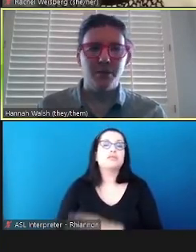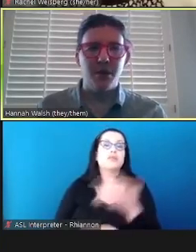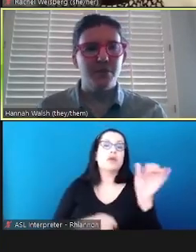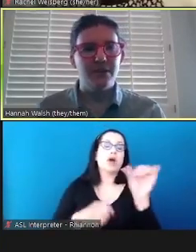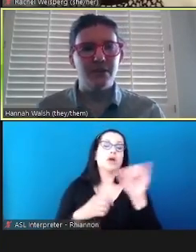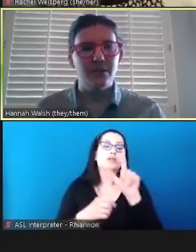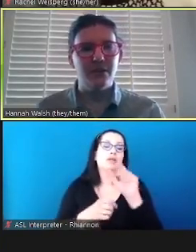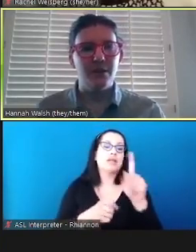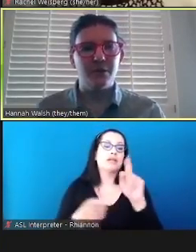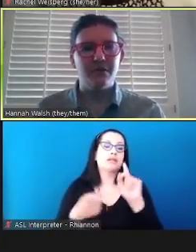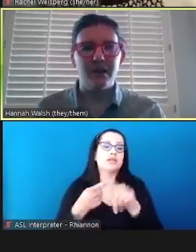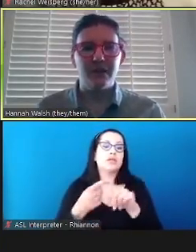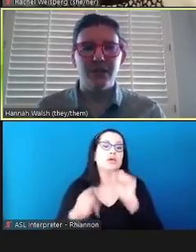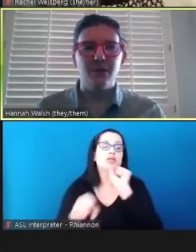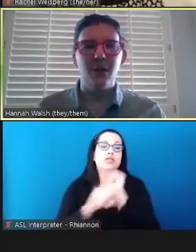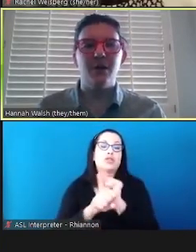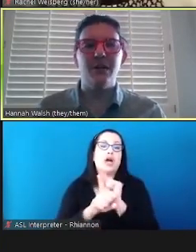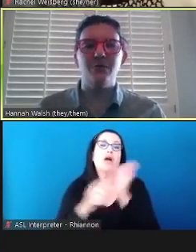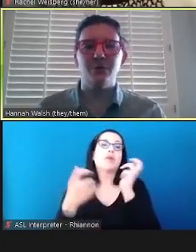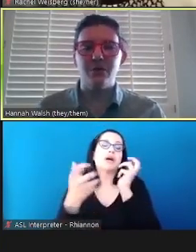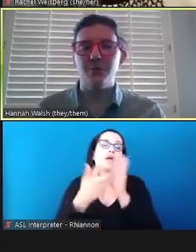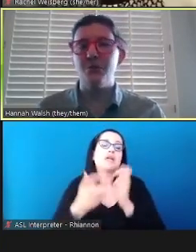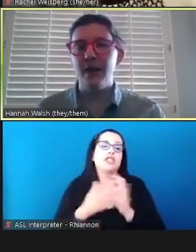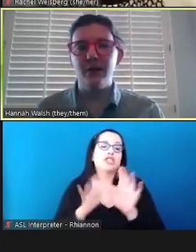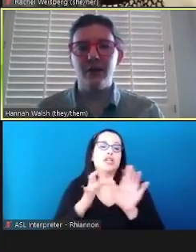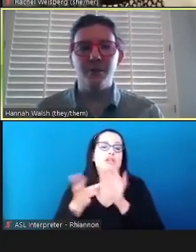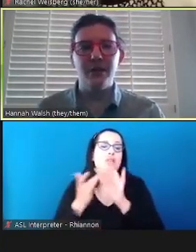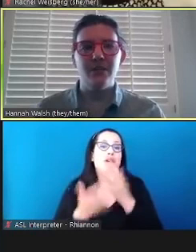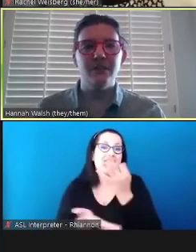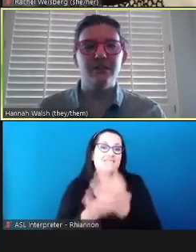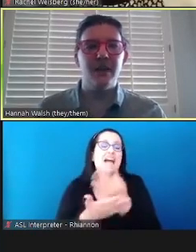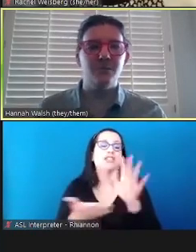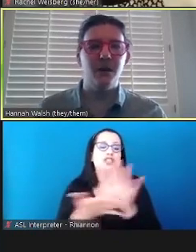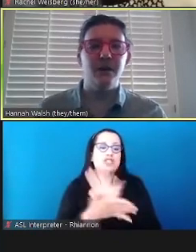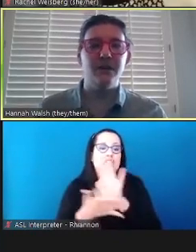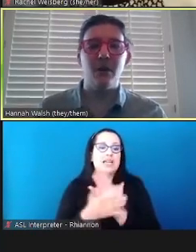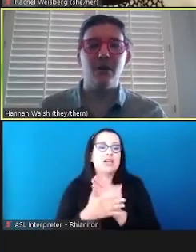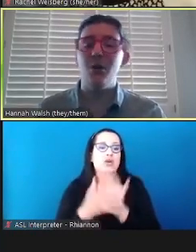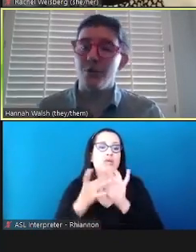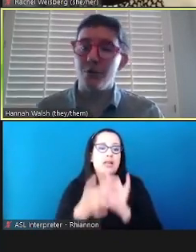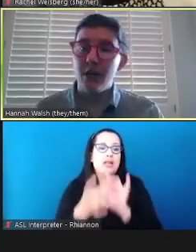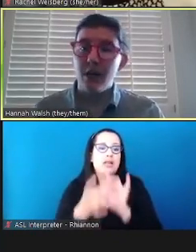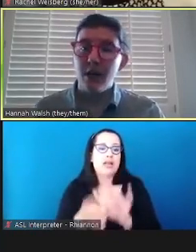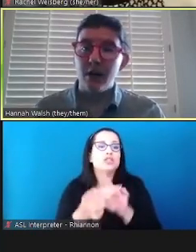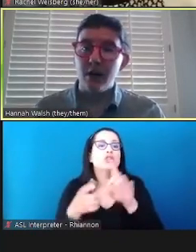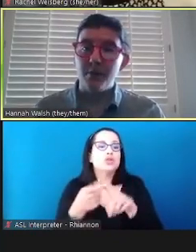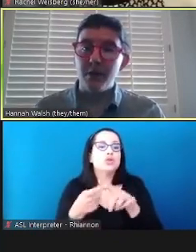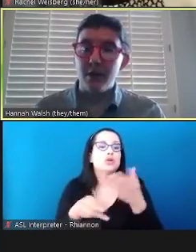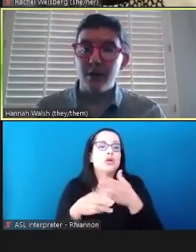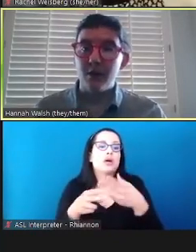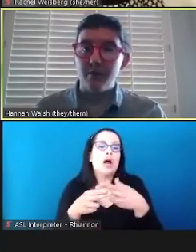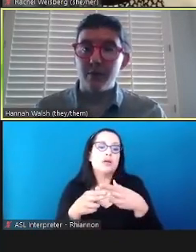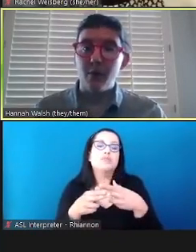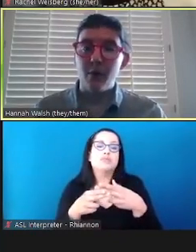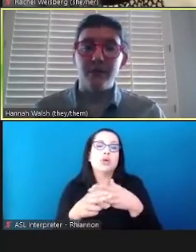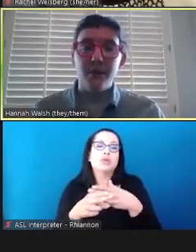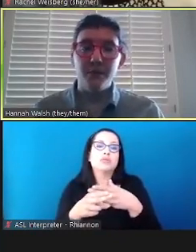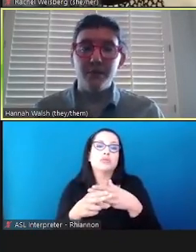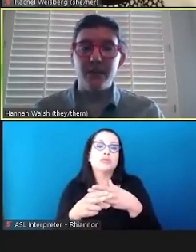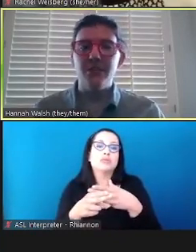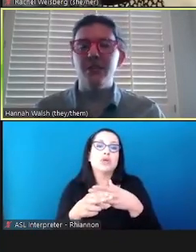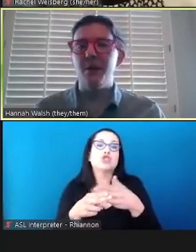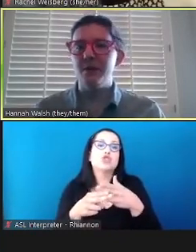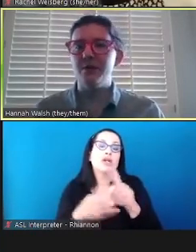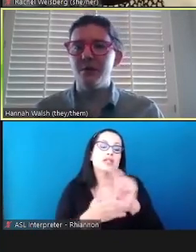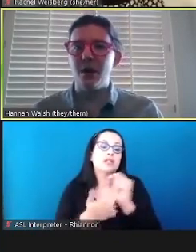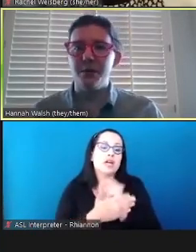the Job Accommodation Network fact sheet regarding short-term trial accommodations, as well as our own, the Equip for Equality's Helpline